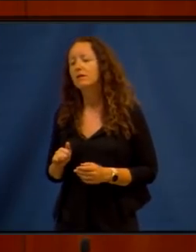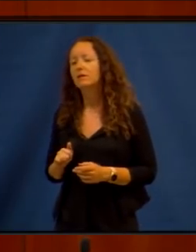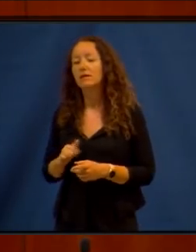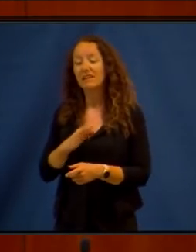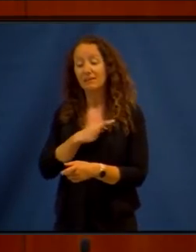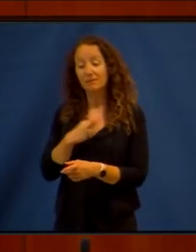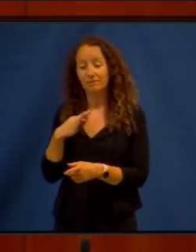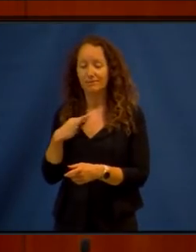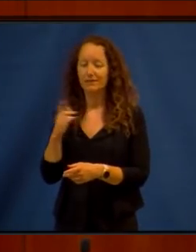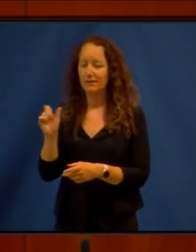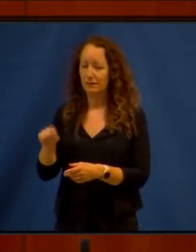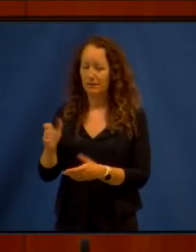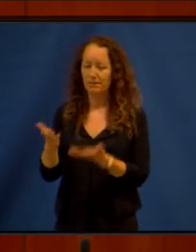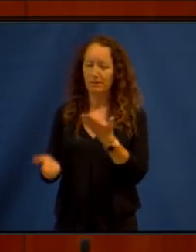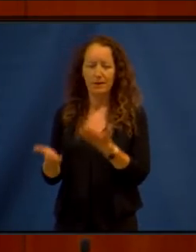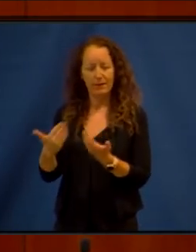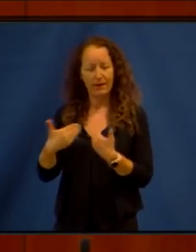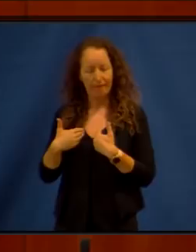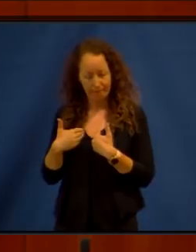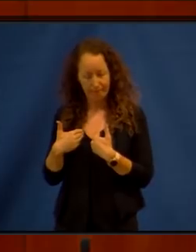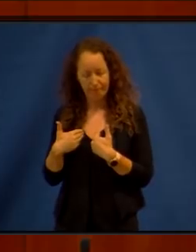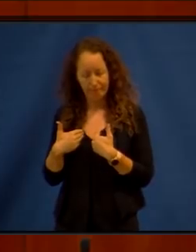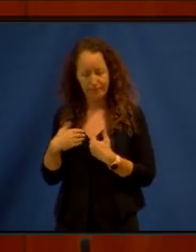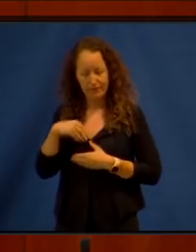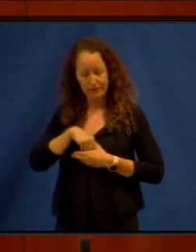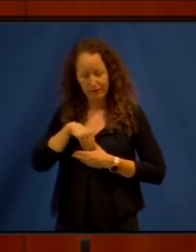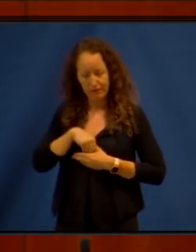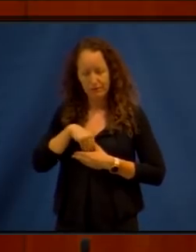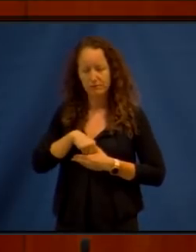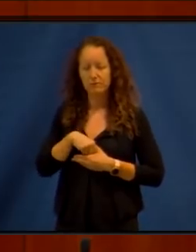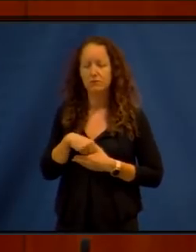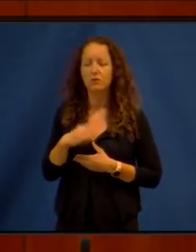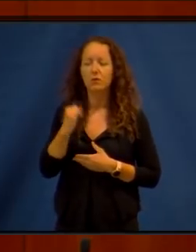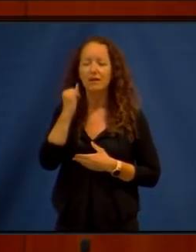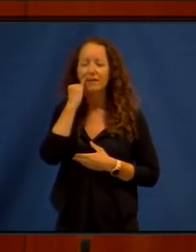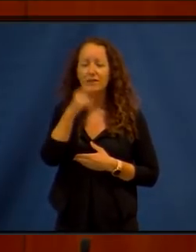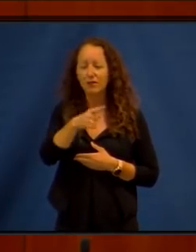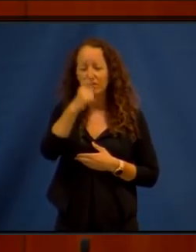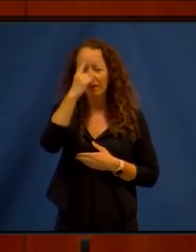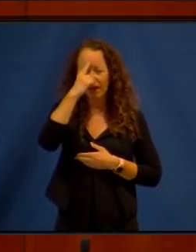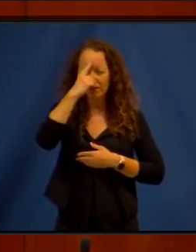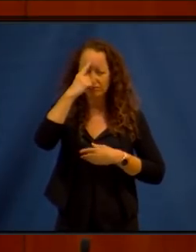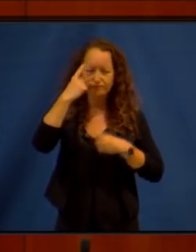employees themselves. And I think if anybody's thinking through this,